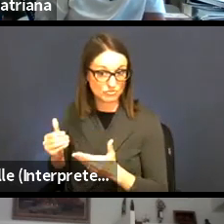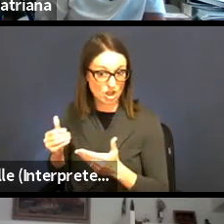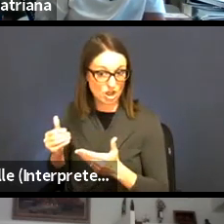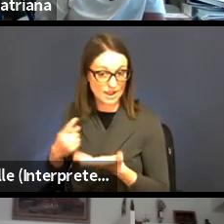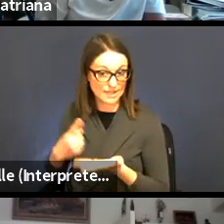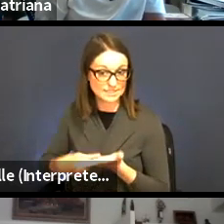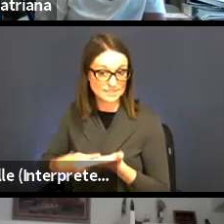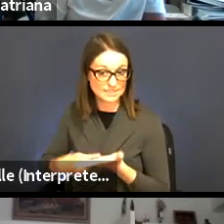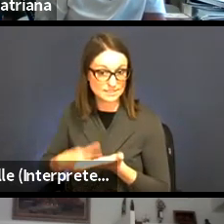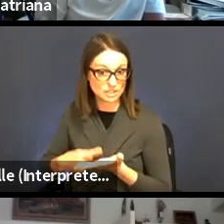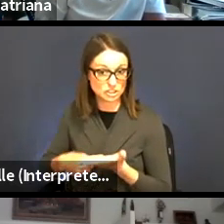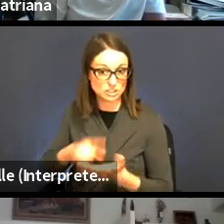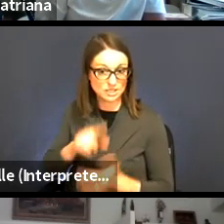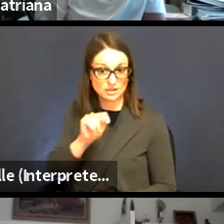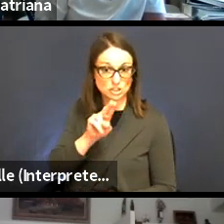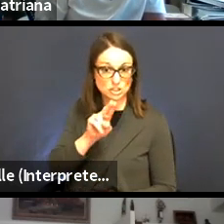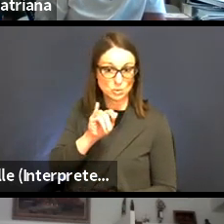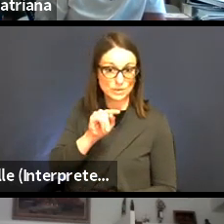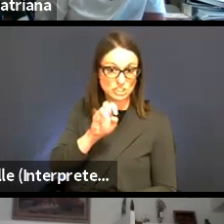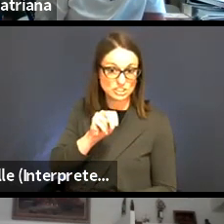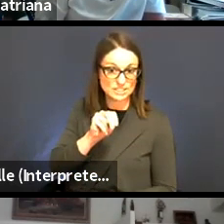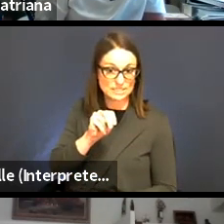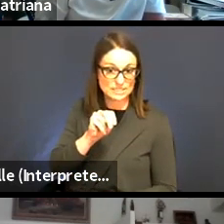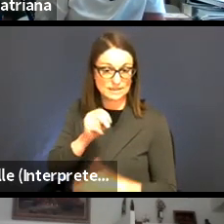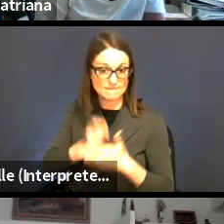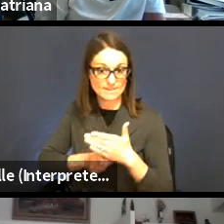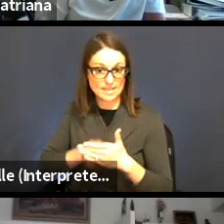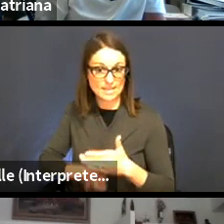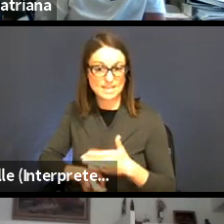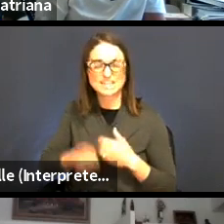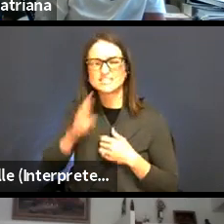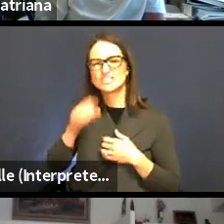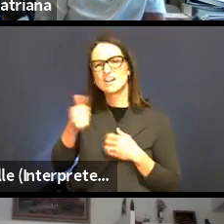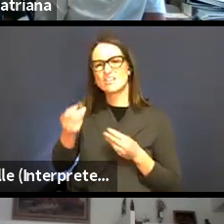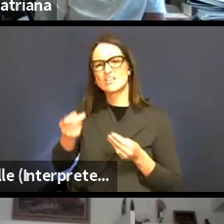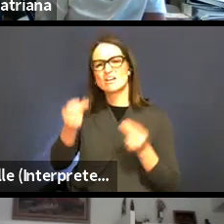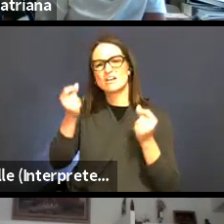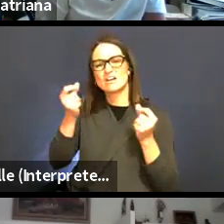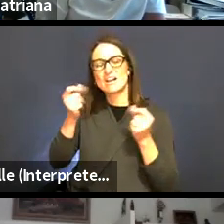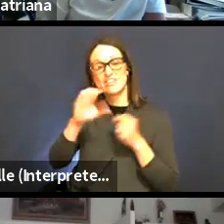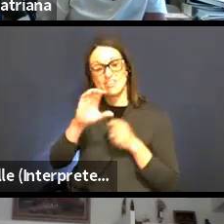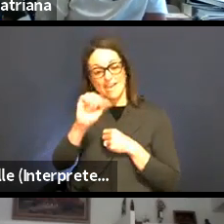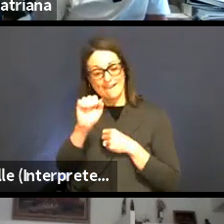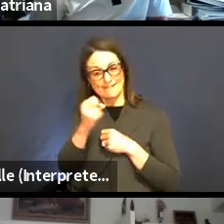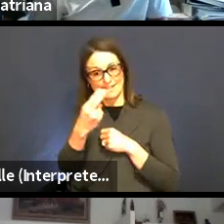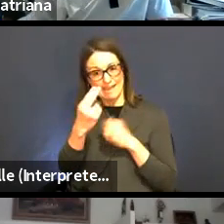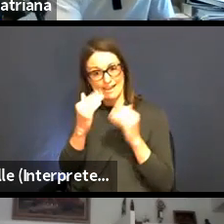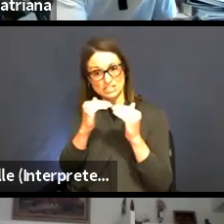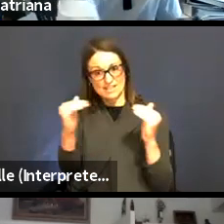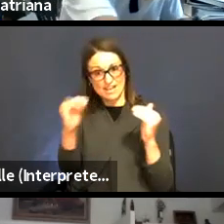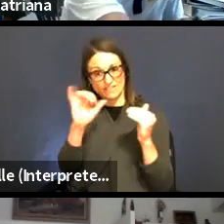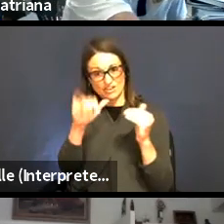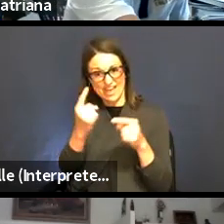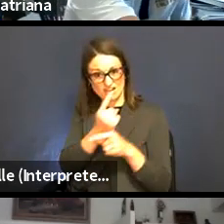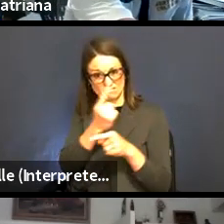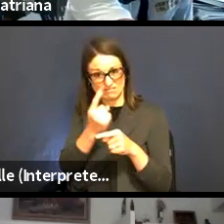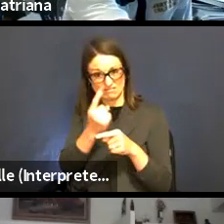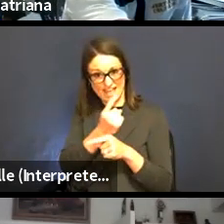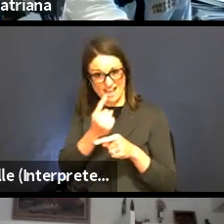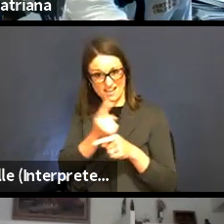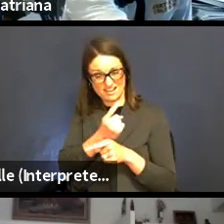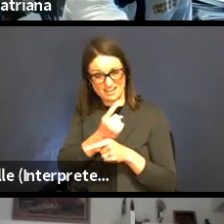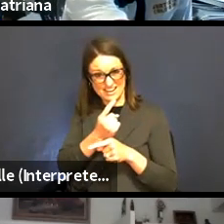fees? Well, just another quick one. Is that cash level adequate to retain our credit